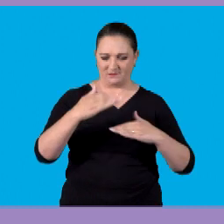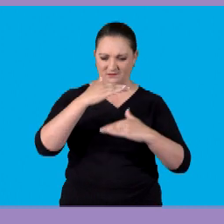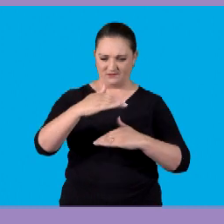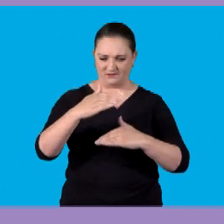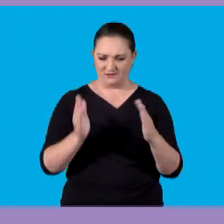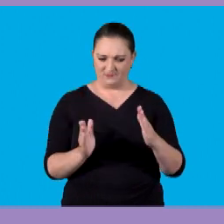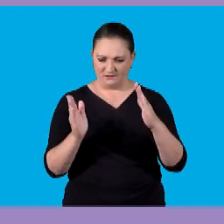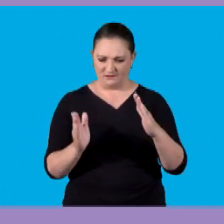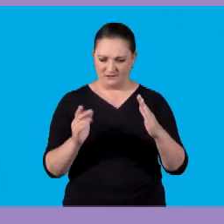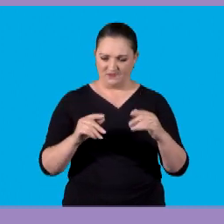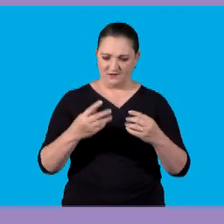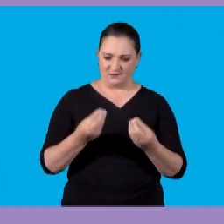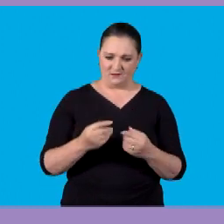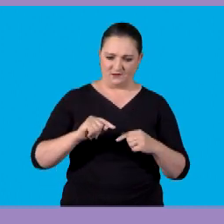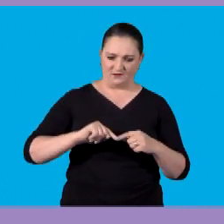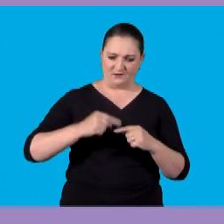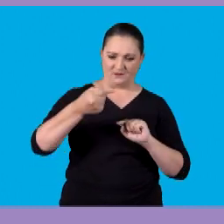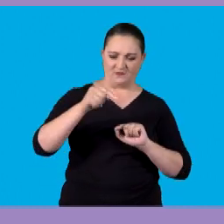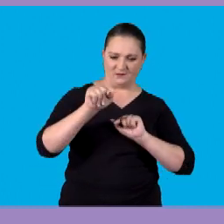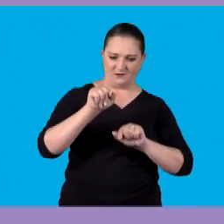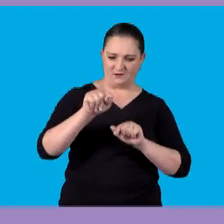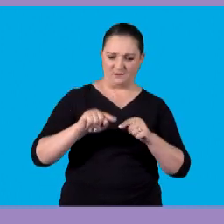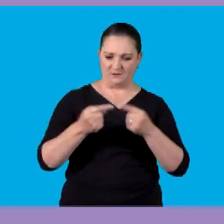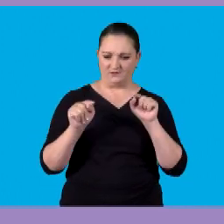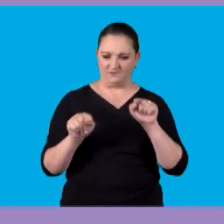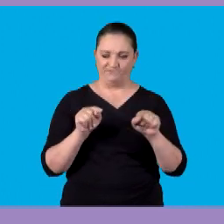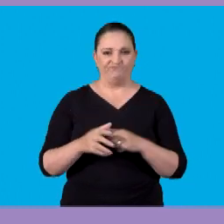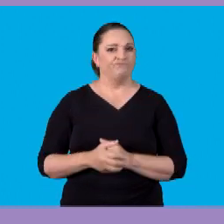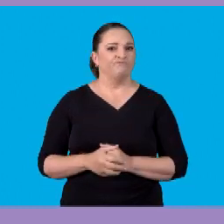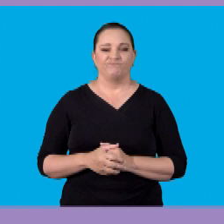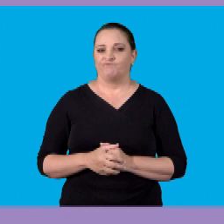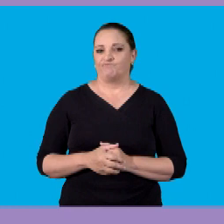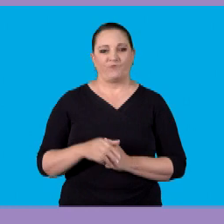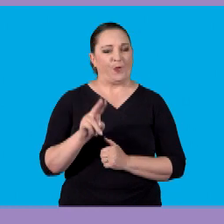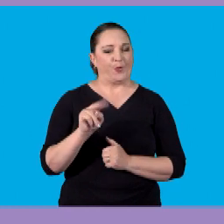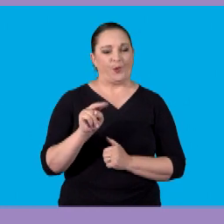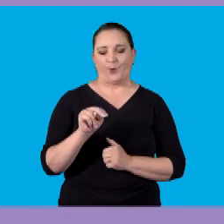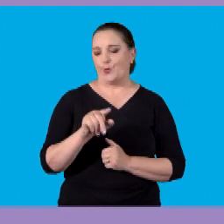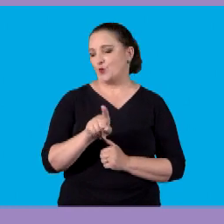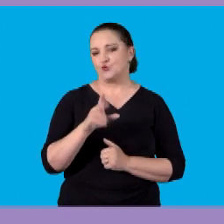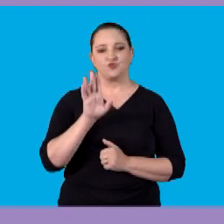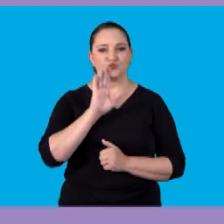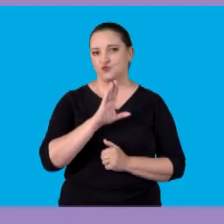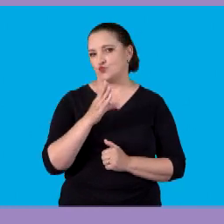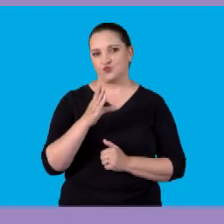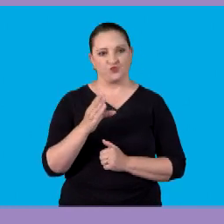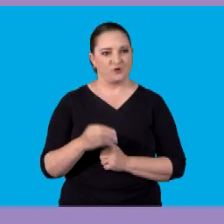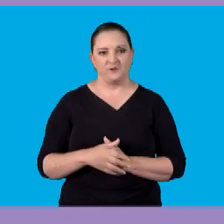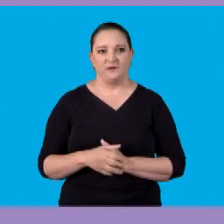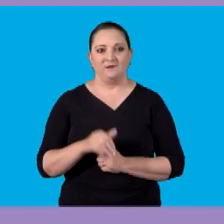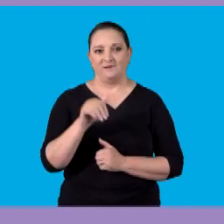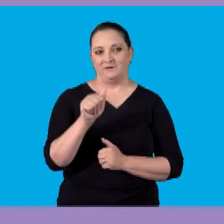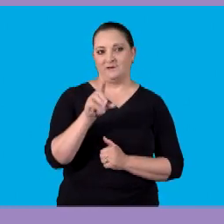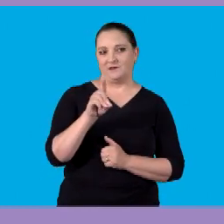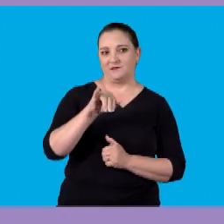a parallelogram? Does a parallelogram have adjacent sides that are equal? No, a parallelogram does